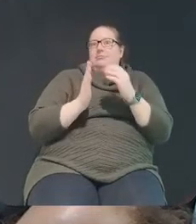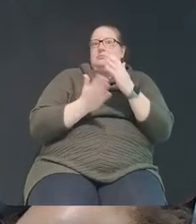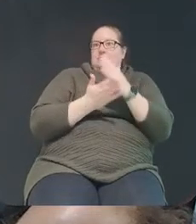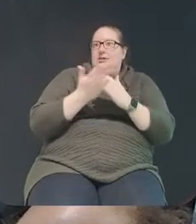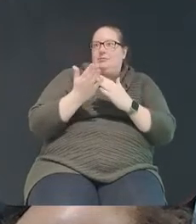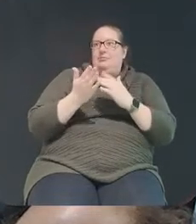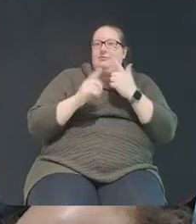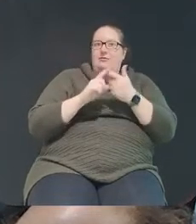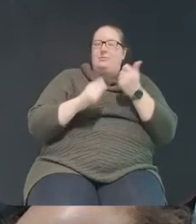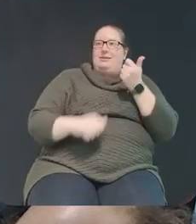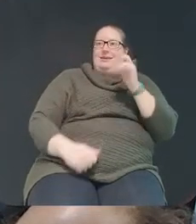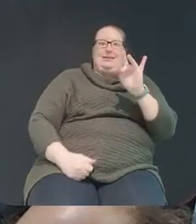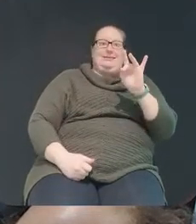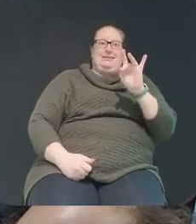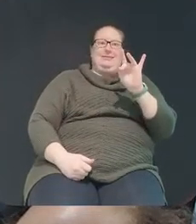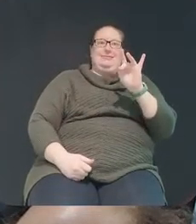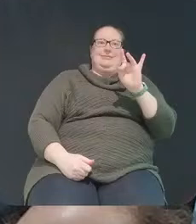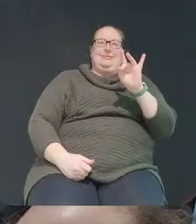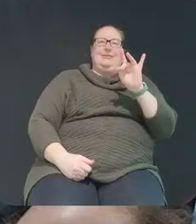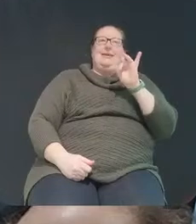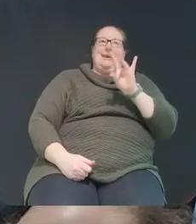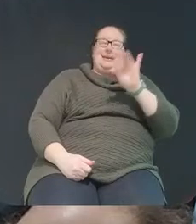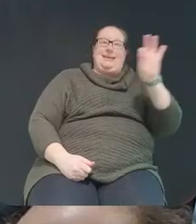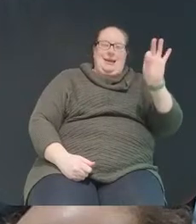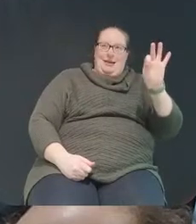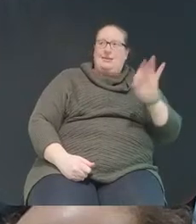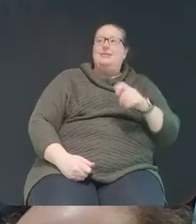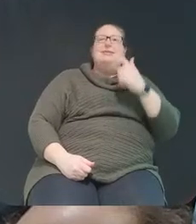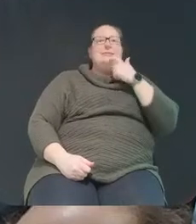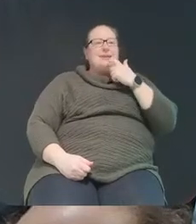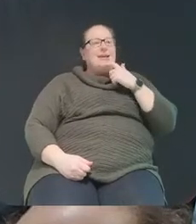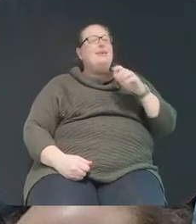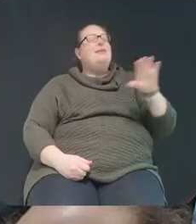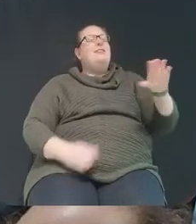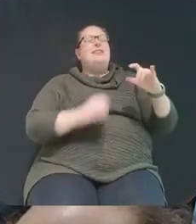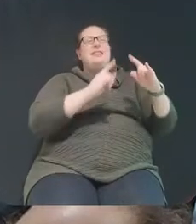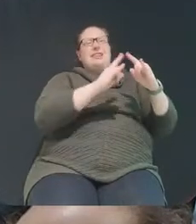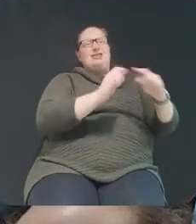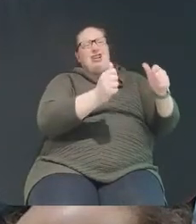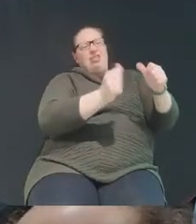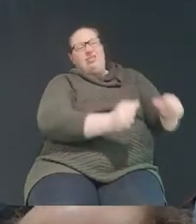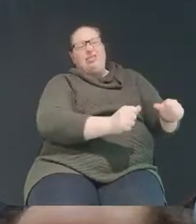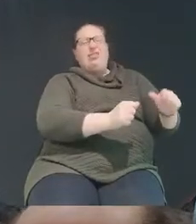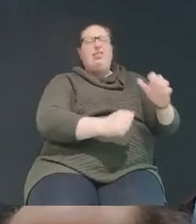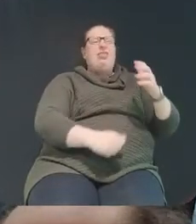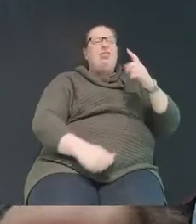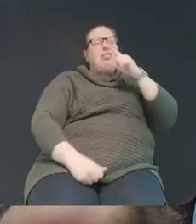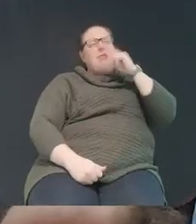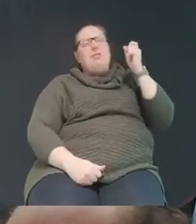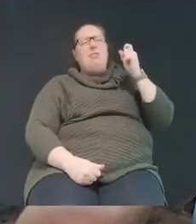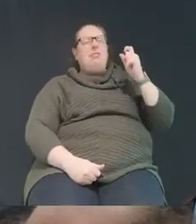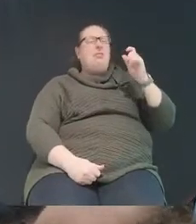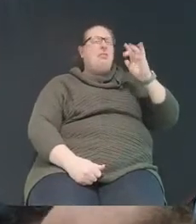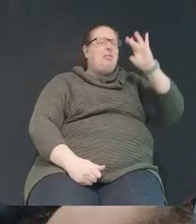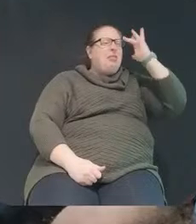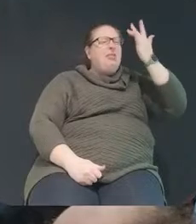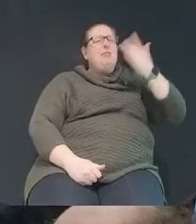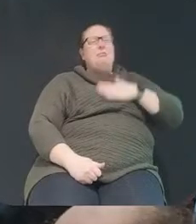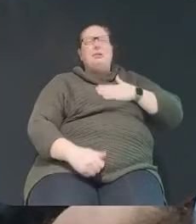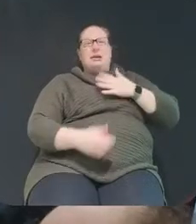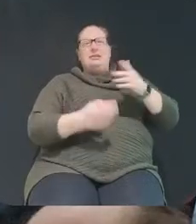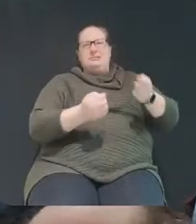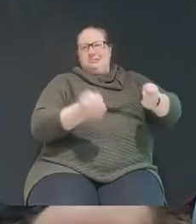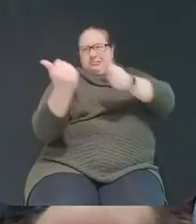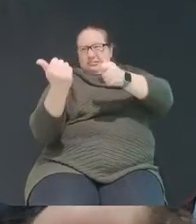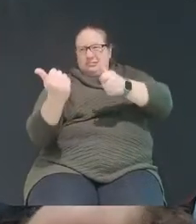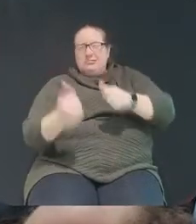1889 petition we just saw, calling the shacks unsightly and a nuisance and requesting that the city remove them. In addition